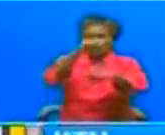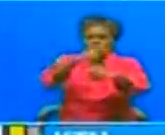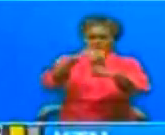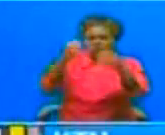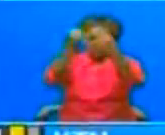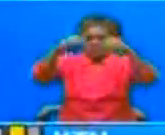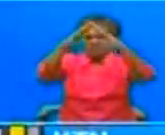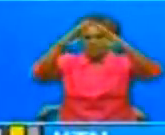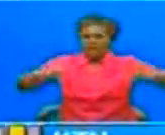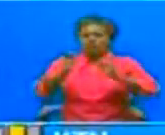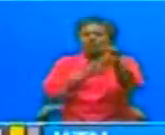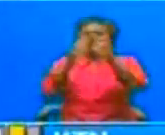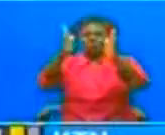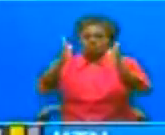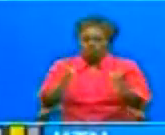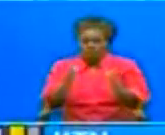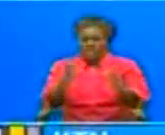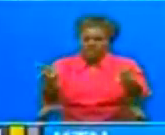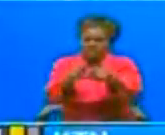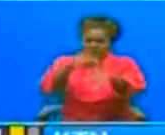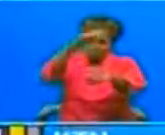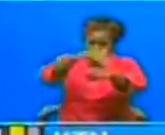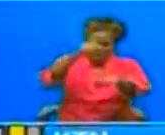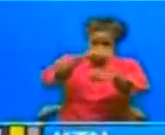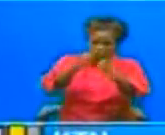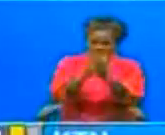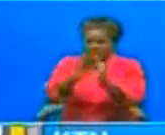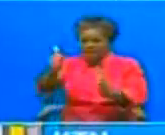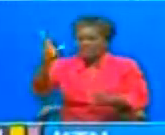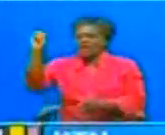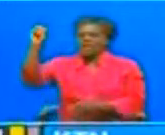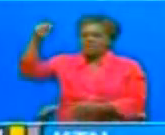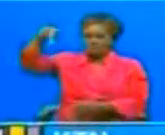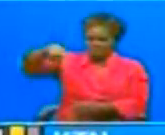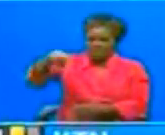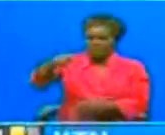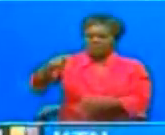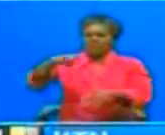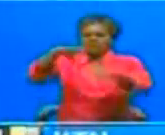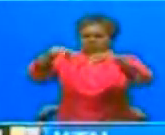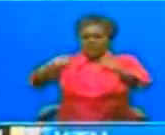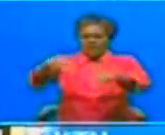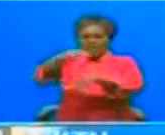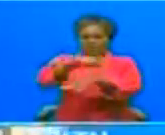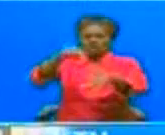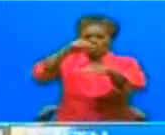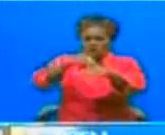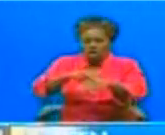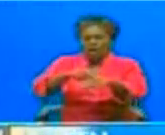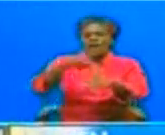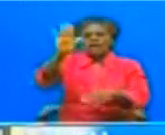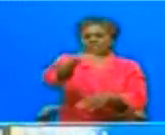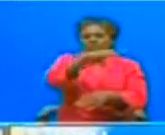House Comptroller Lawrence Lenayapa and TRT Member of Parliament Asman Kamama, who also chairs the National Assembly's Committee on